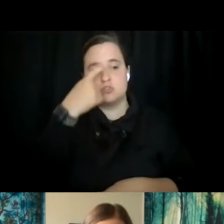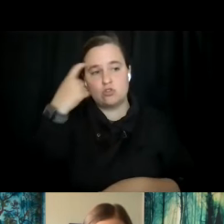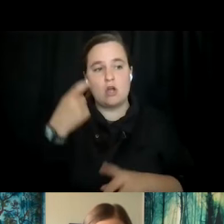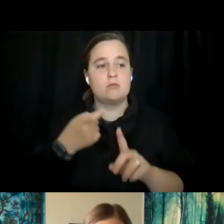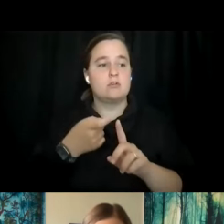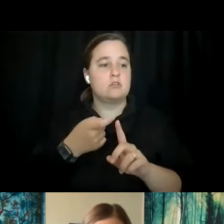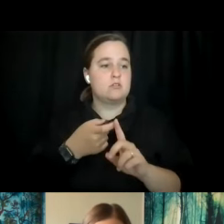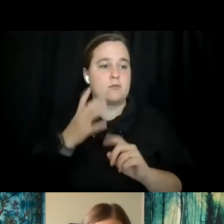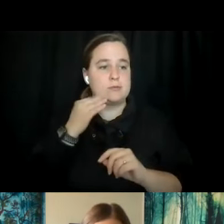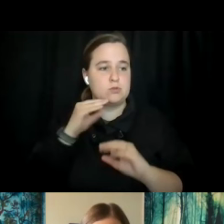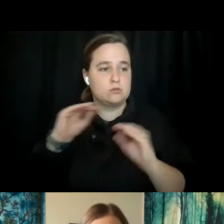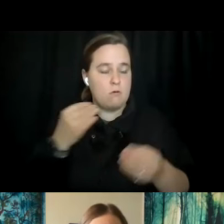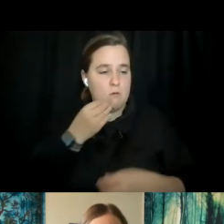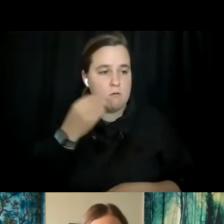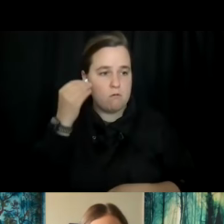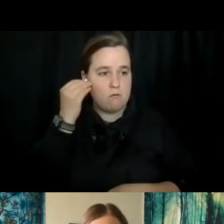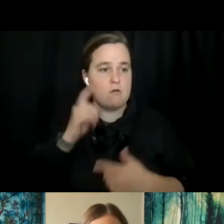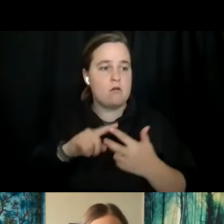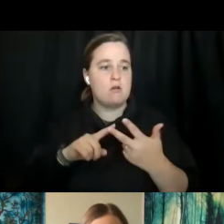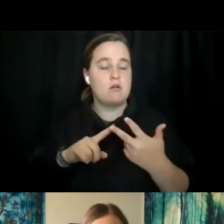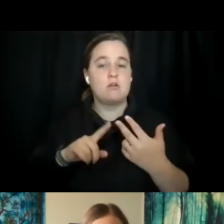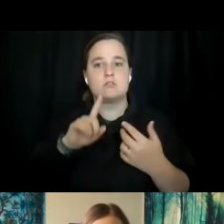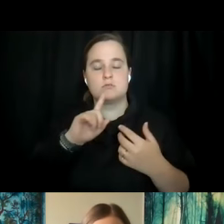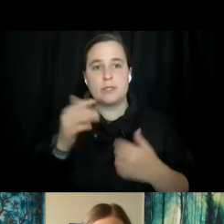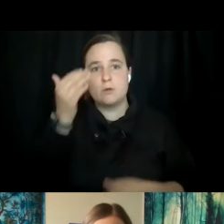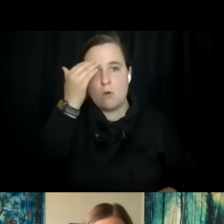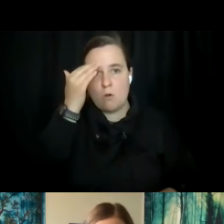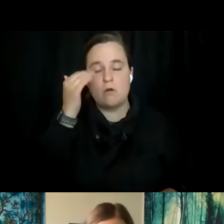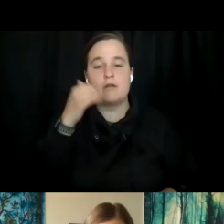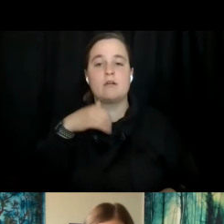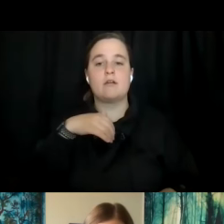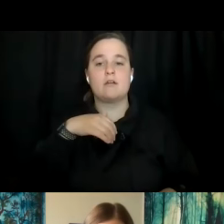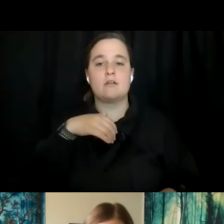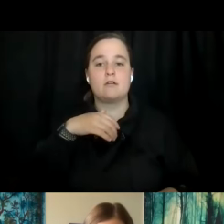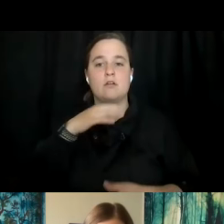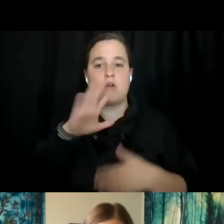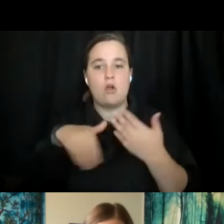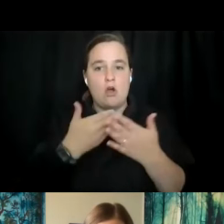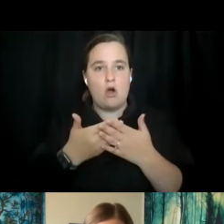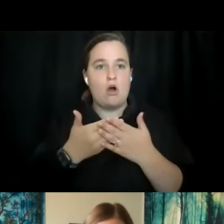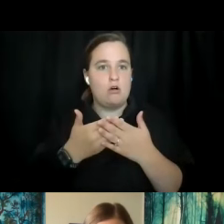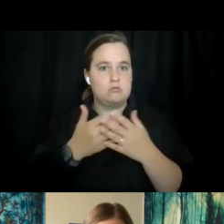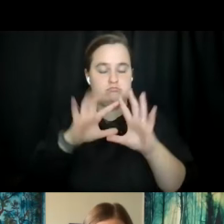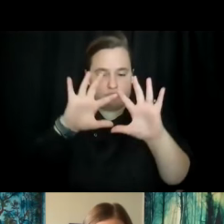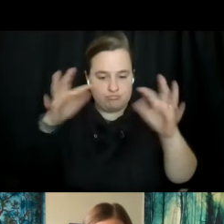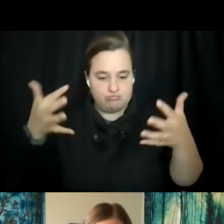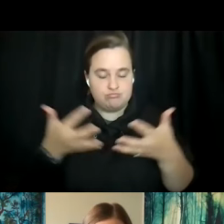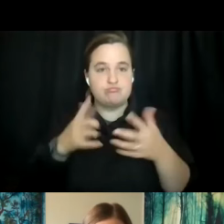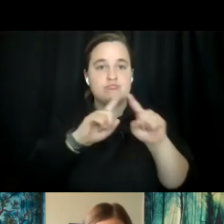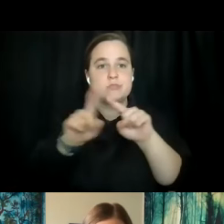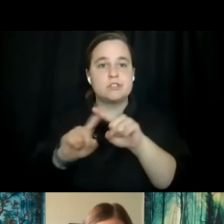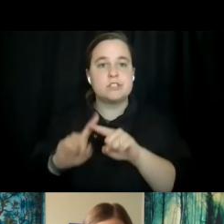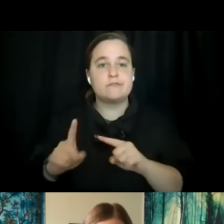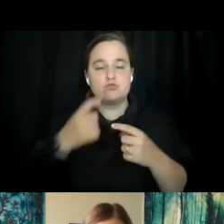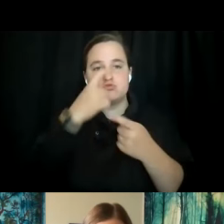Yeah. So knowing it really is like all these intersecting traumas and all these contexts